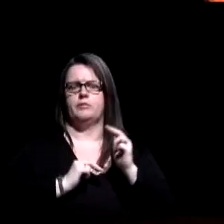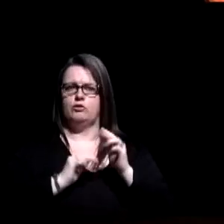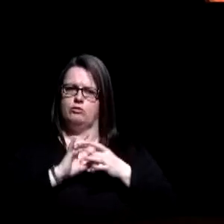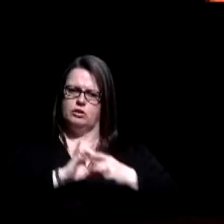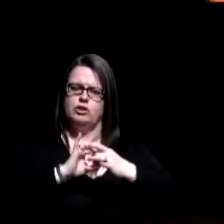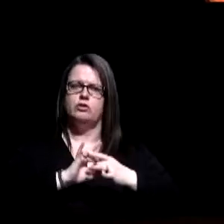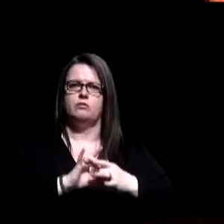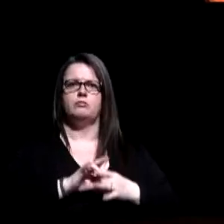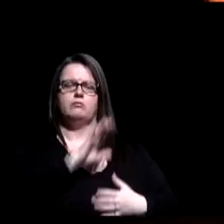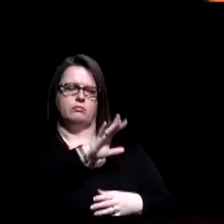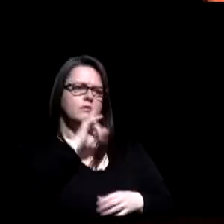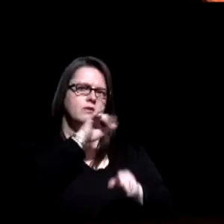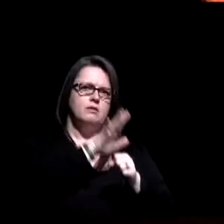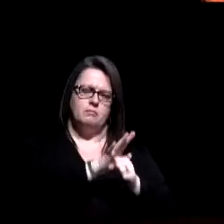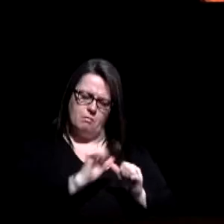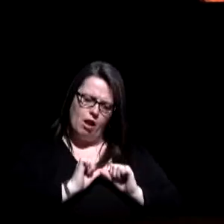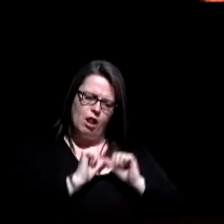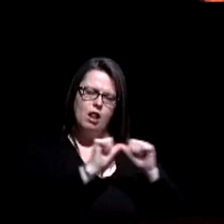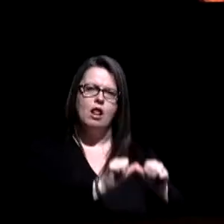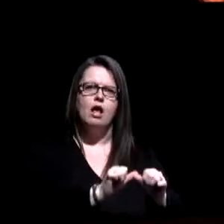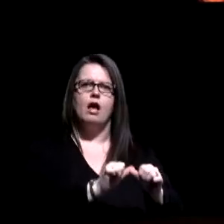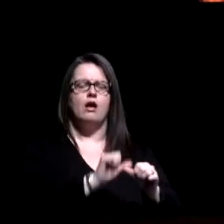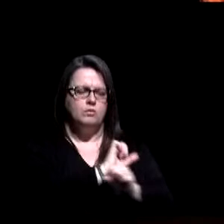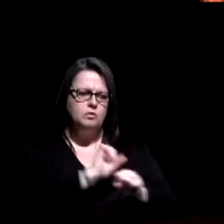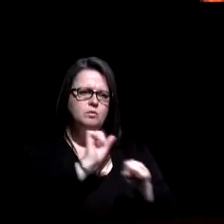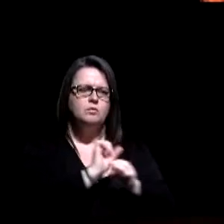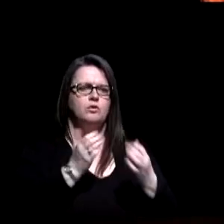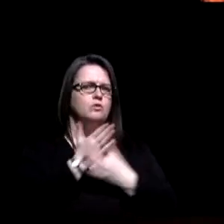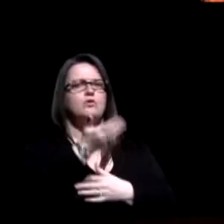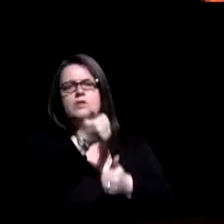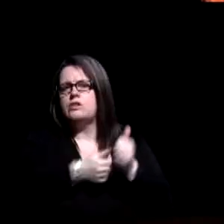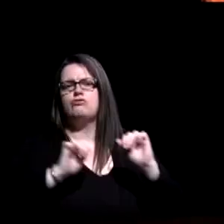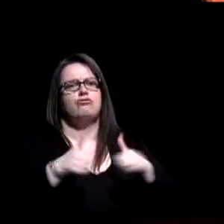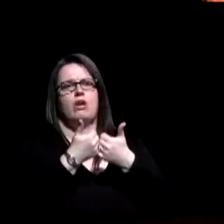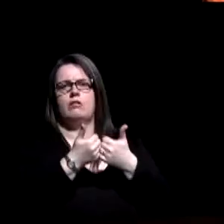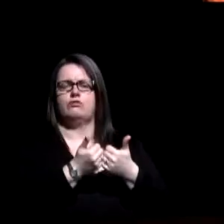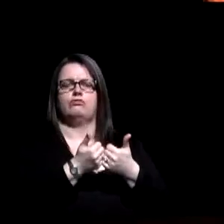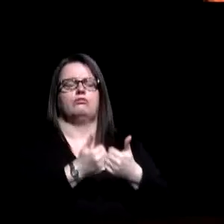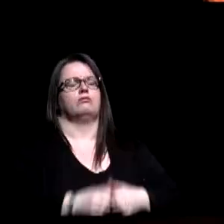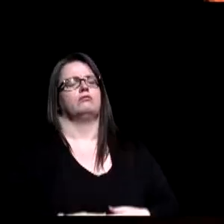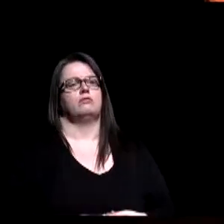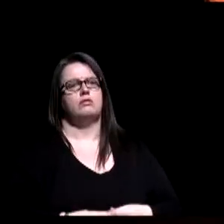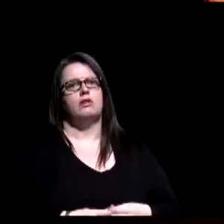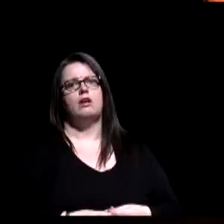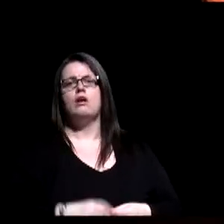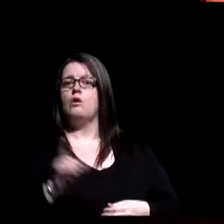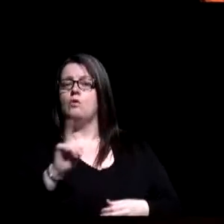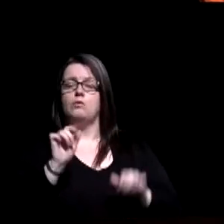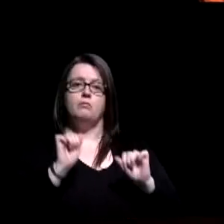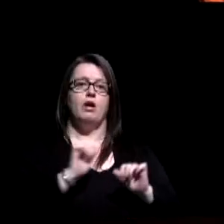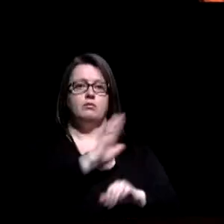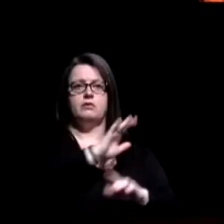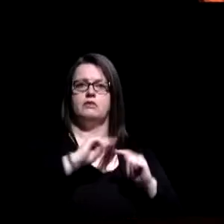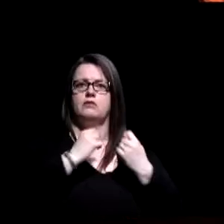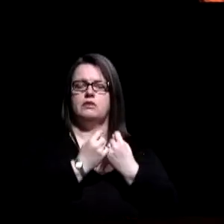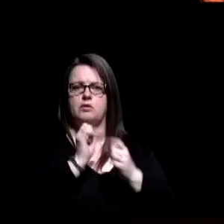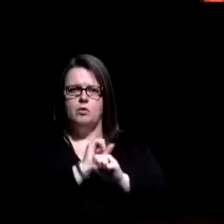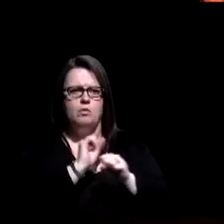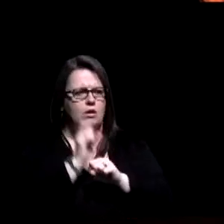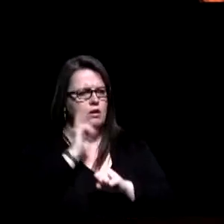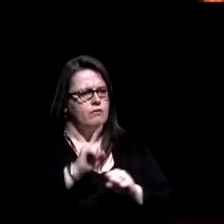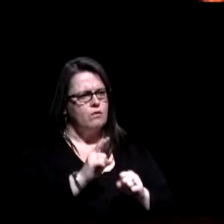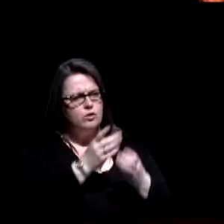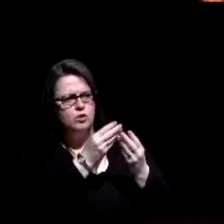steadfast commitment, they worked to address every challenge encountered. Where possible, the team worked to identify solutions